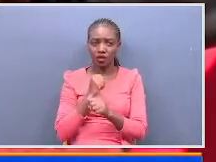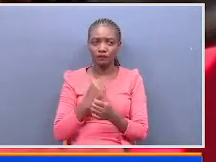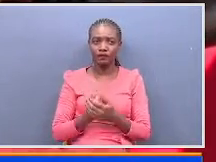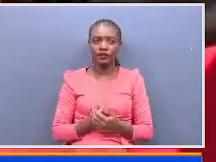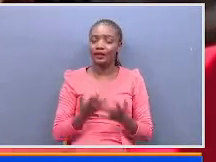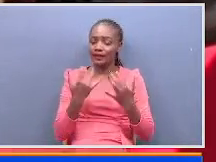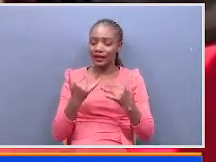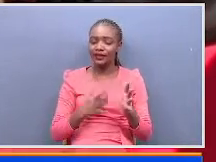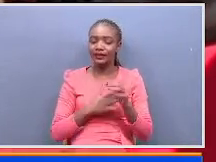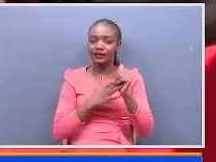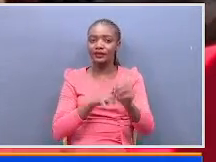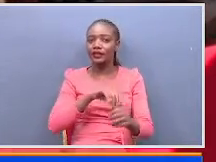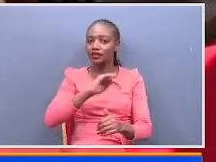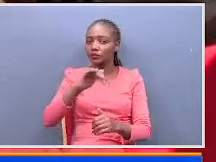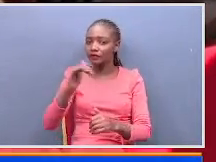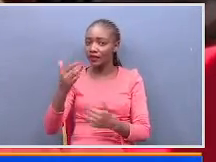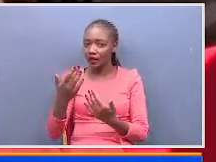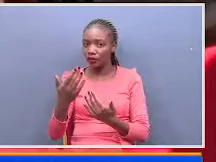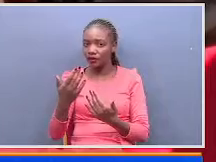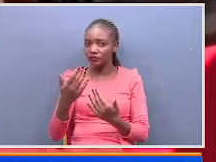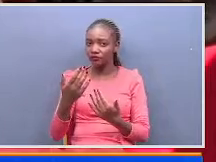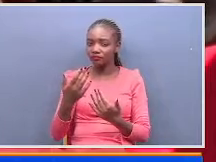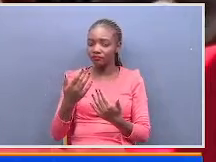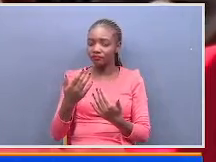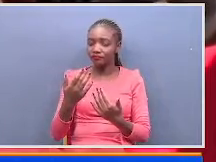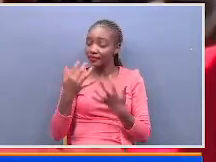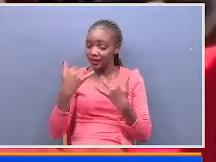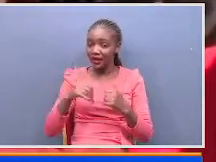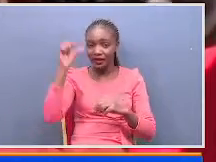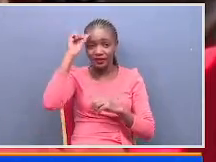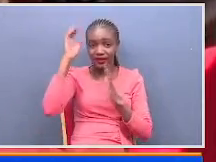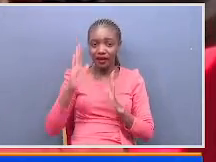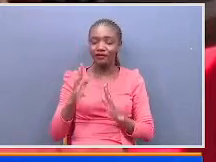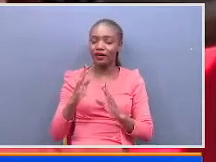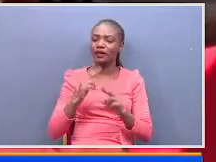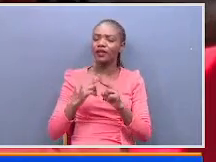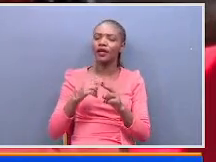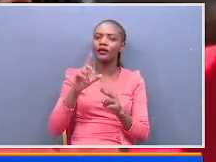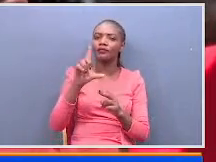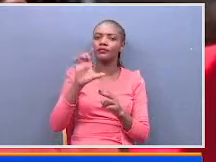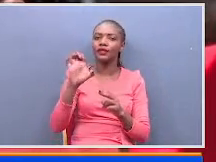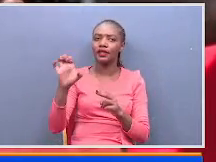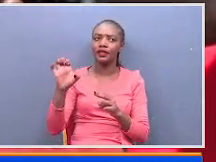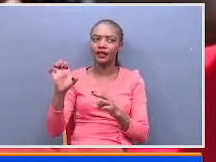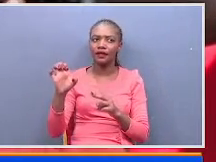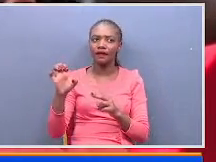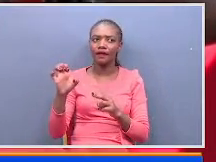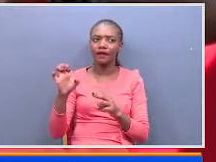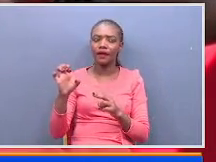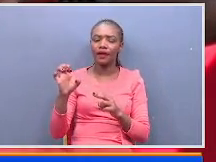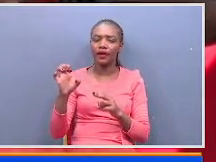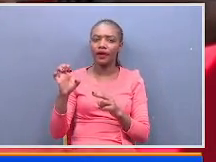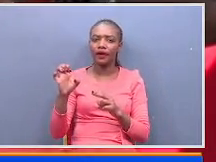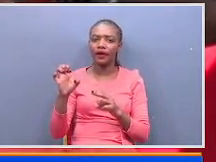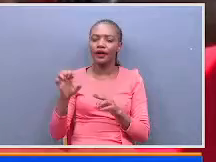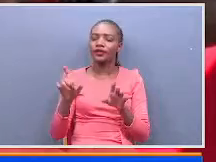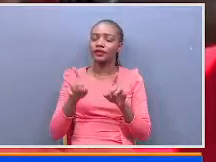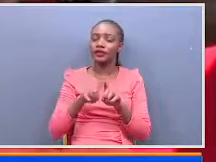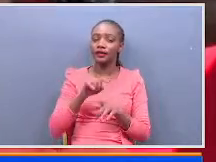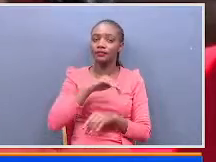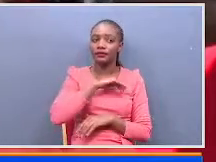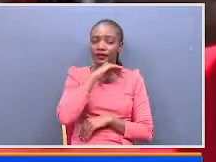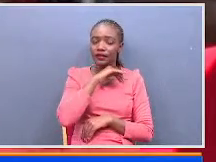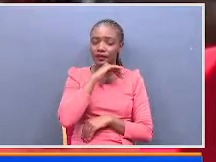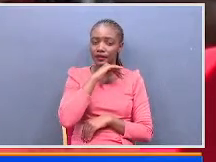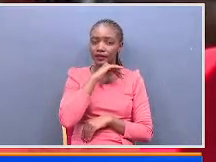of the county, Lee Kinyanjui, His Excellency the President, and the incoming fifth President of the Republic of Kenya, Raila Amolo